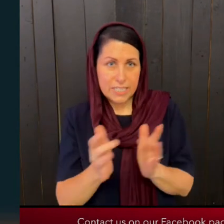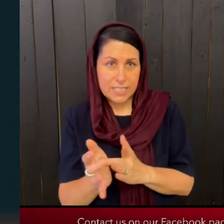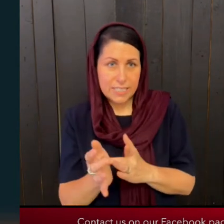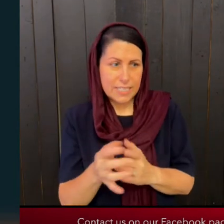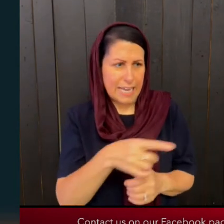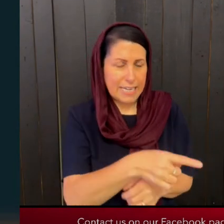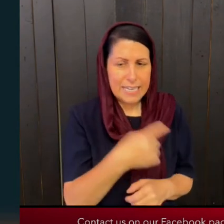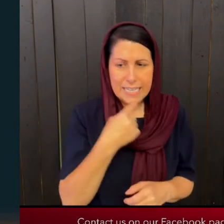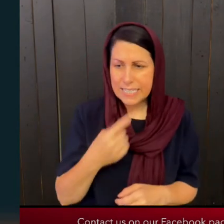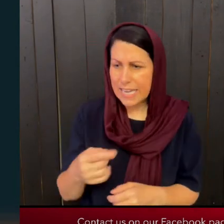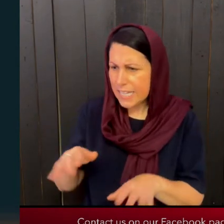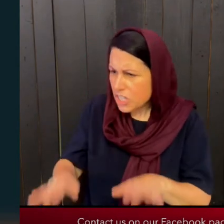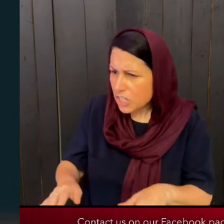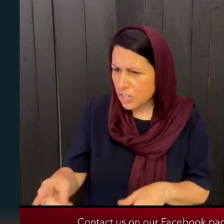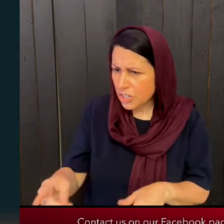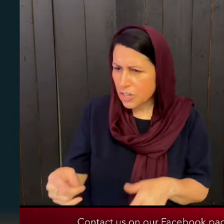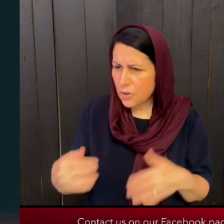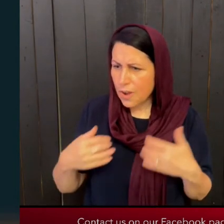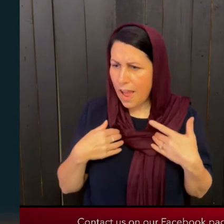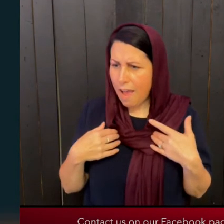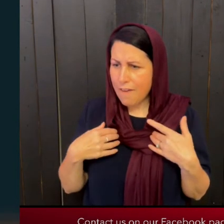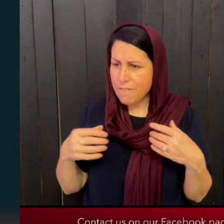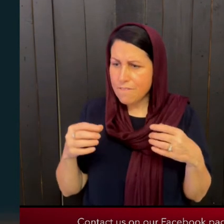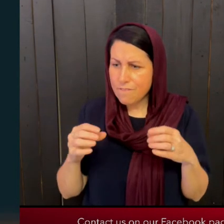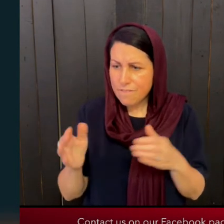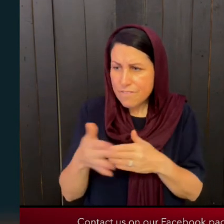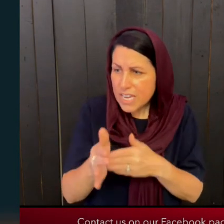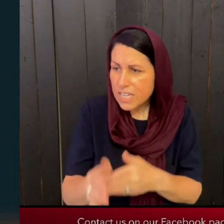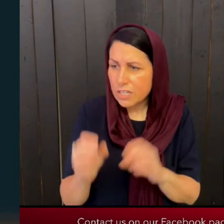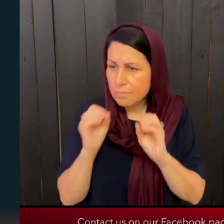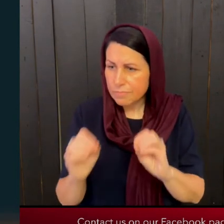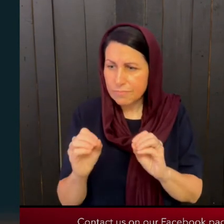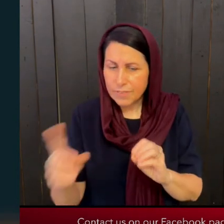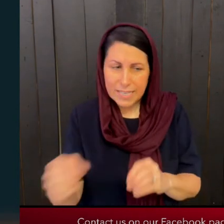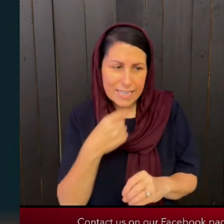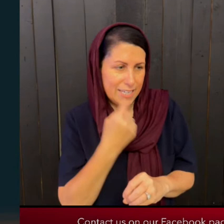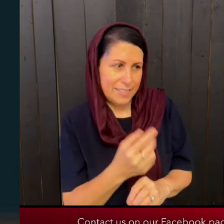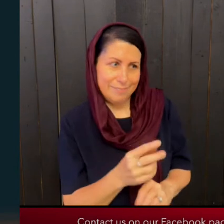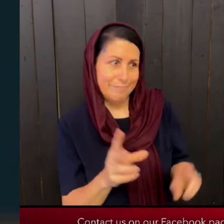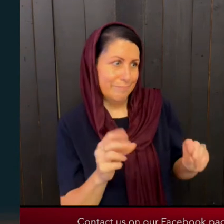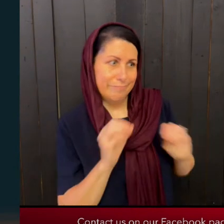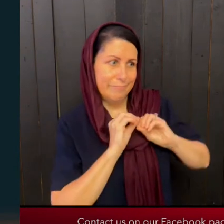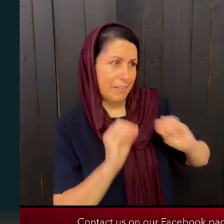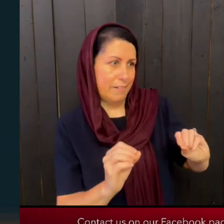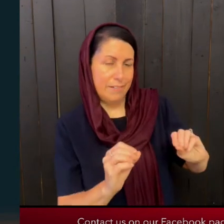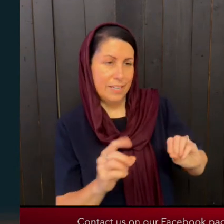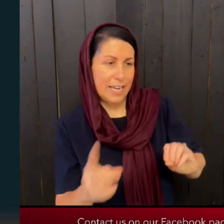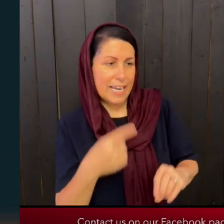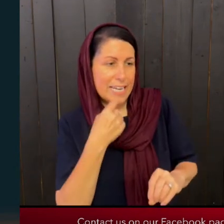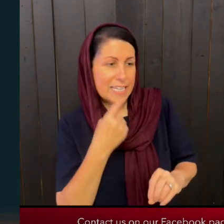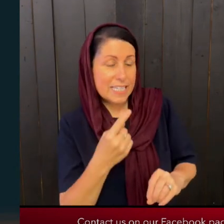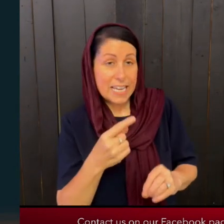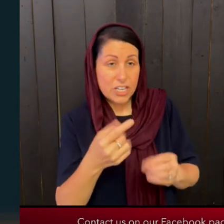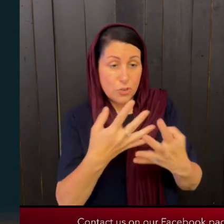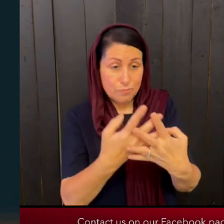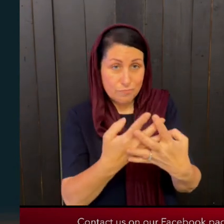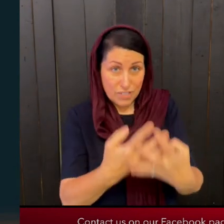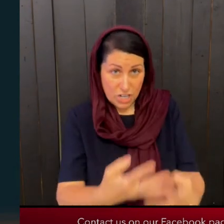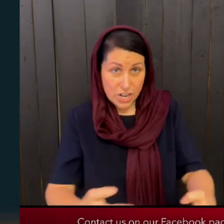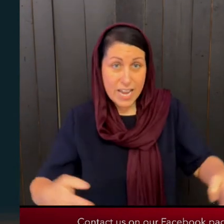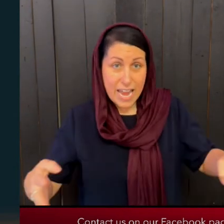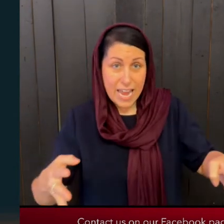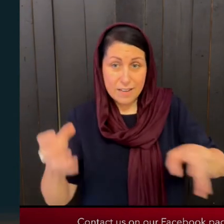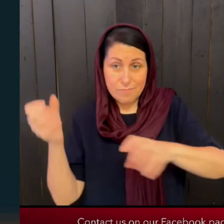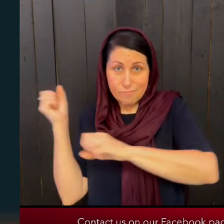you?" And they answered him, "No." And he said to them, "Cast the net on the right side of the boat, and you'll find a